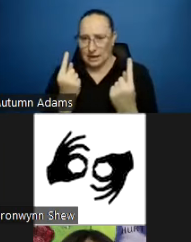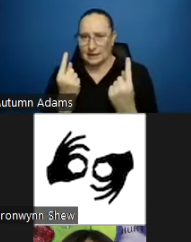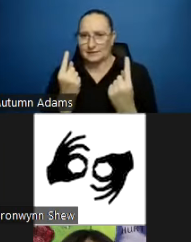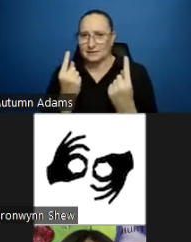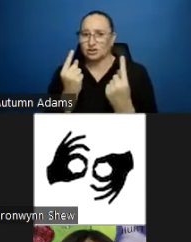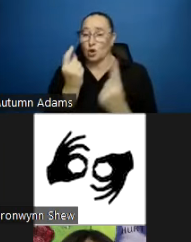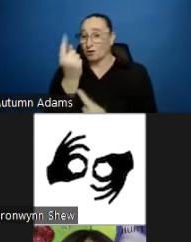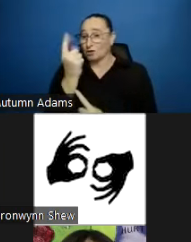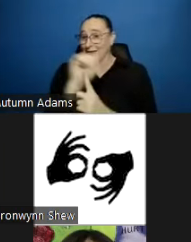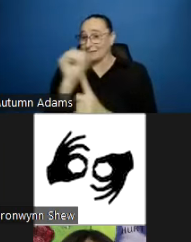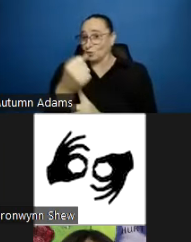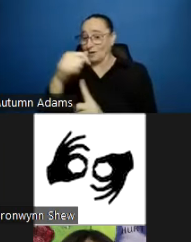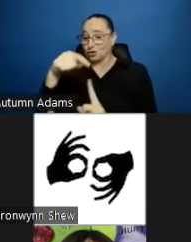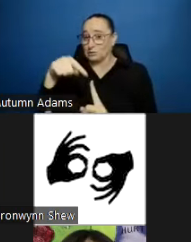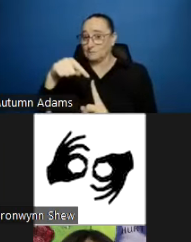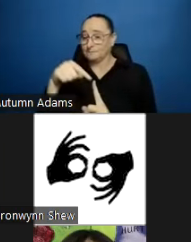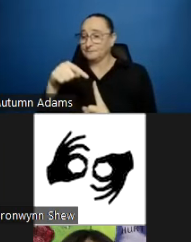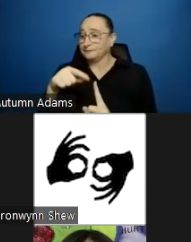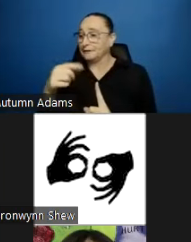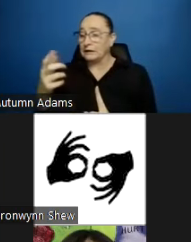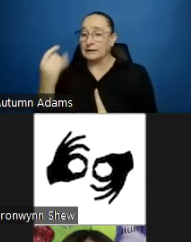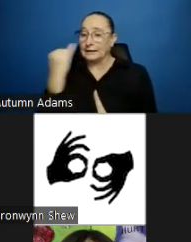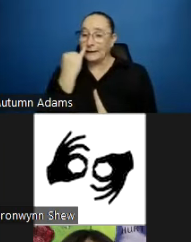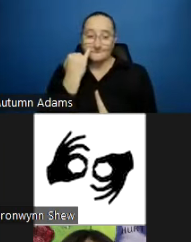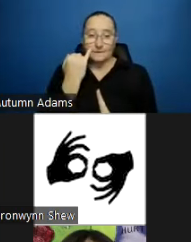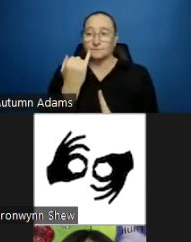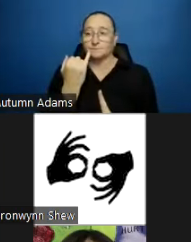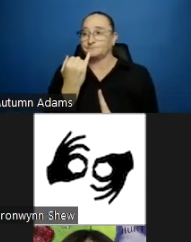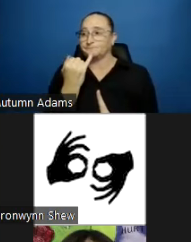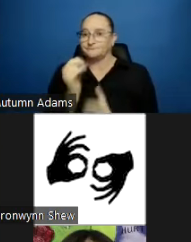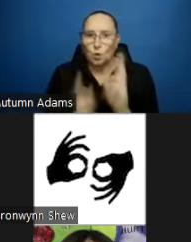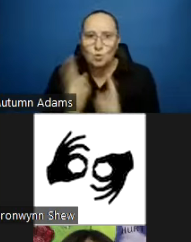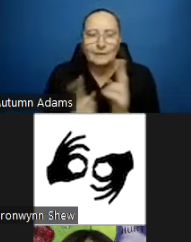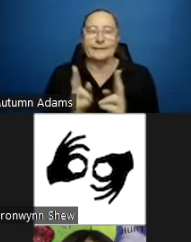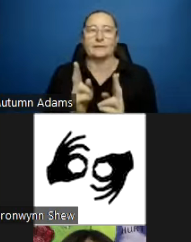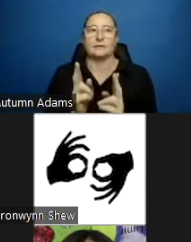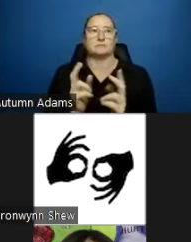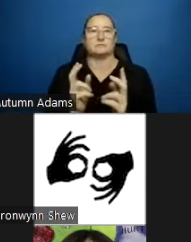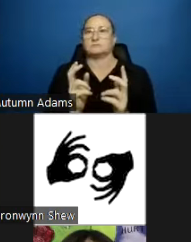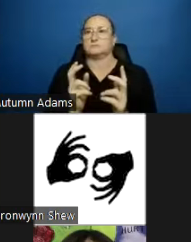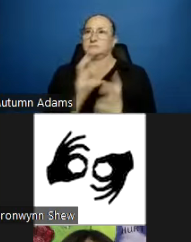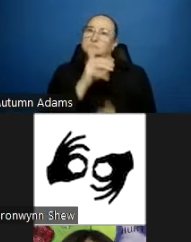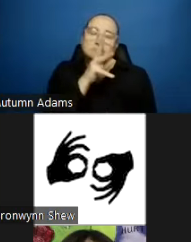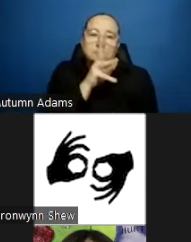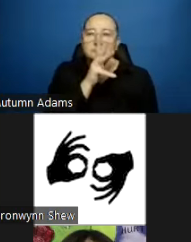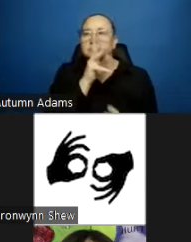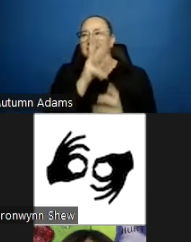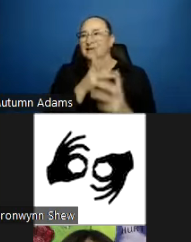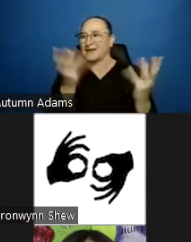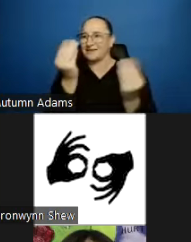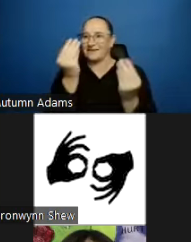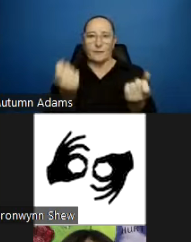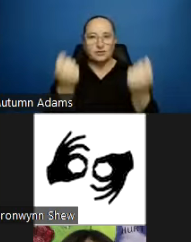situation, if you're in a hurry or you're rushed, that's a lot of information is going to